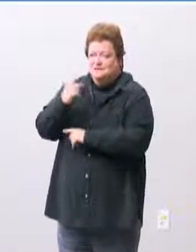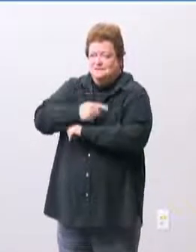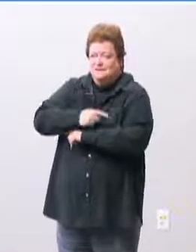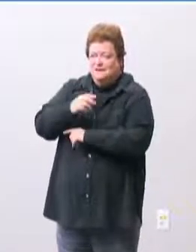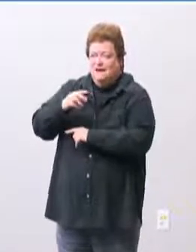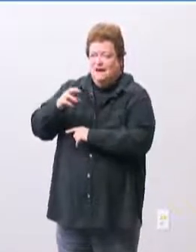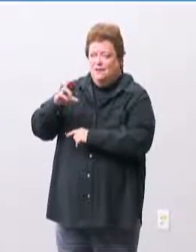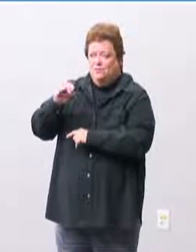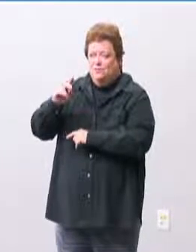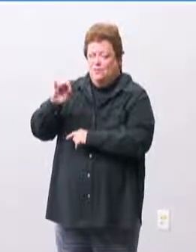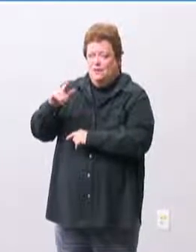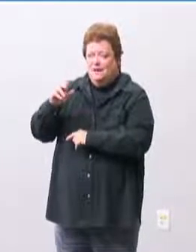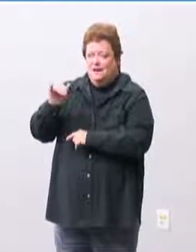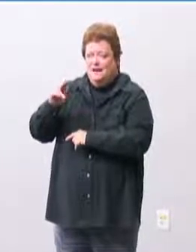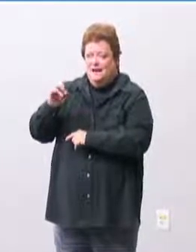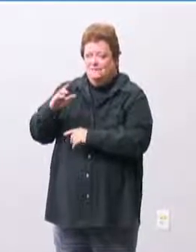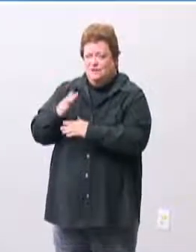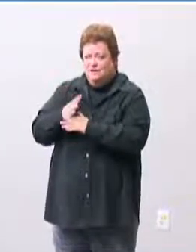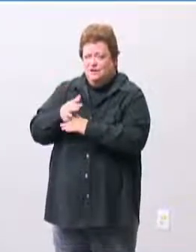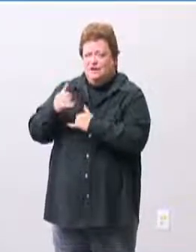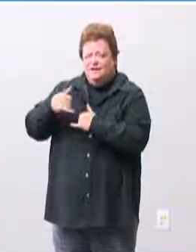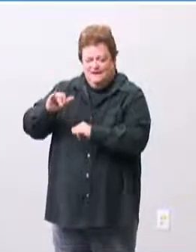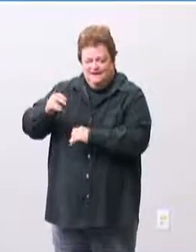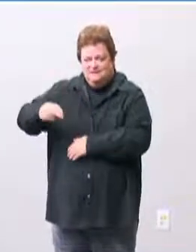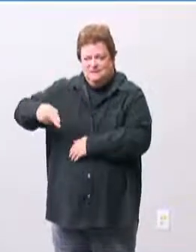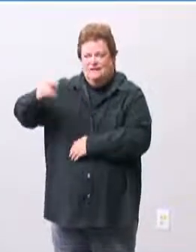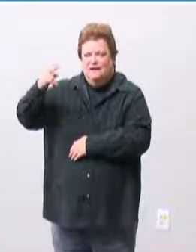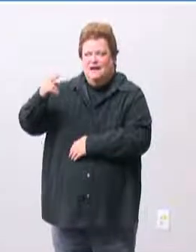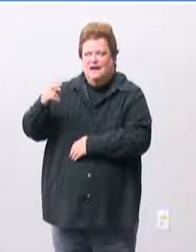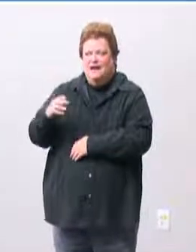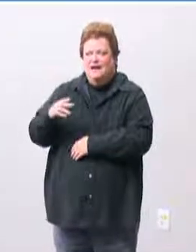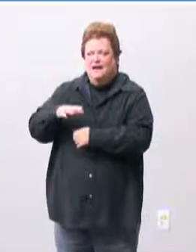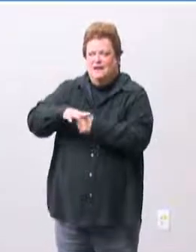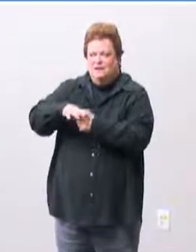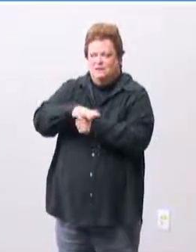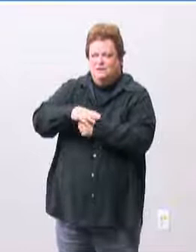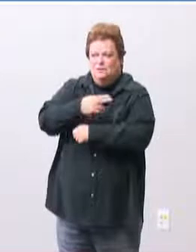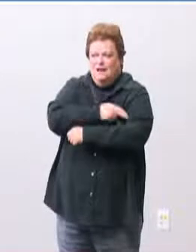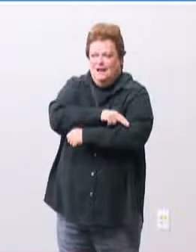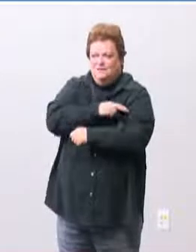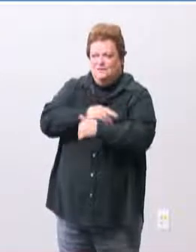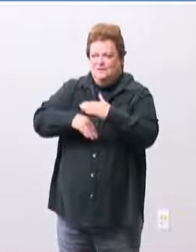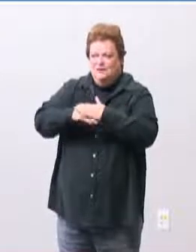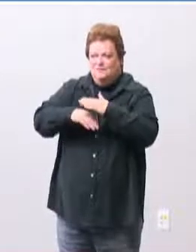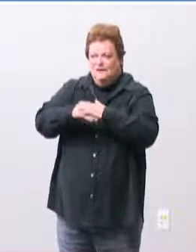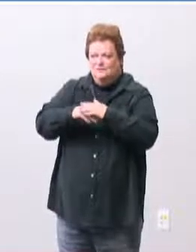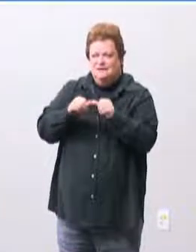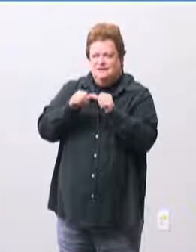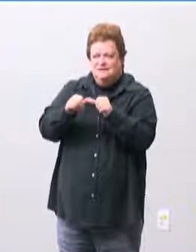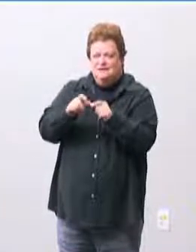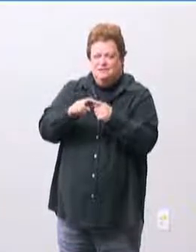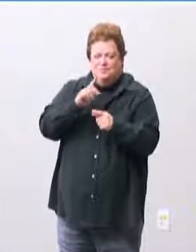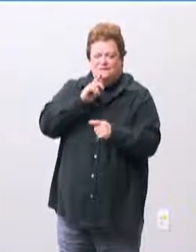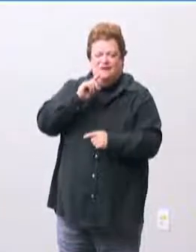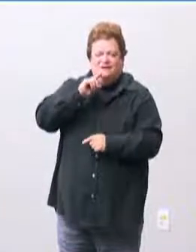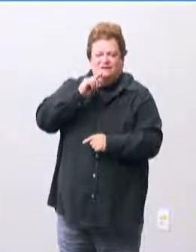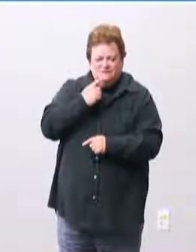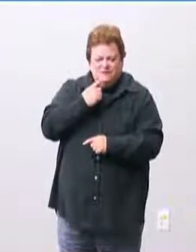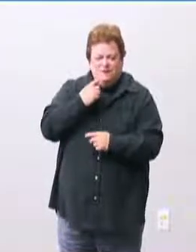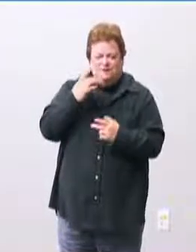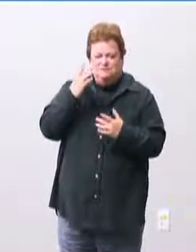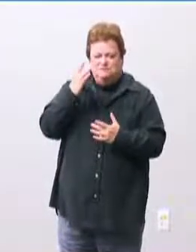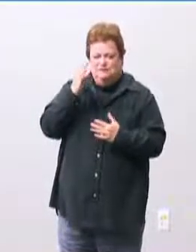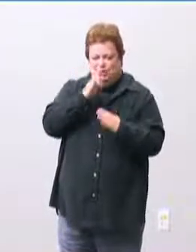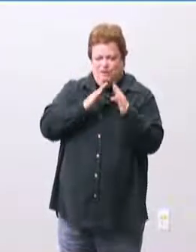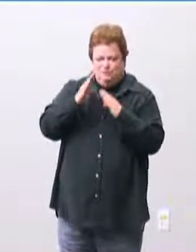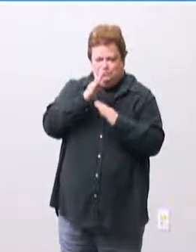average of COVID-19 patients remains elevated. Local hospital capacity continues to be a very serious concern